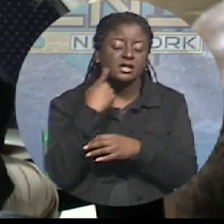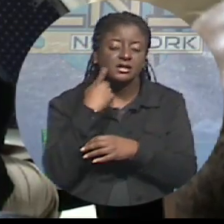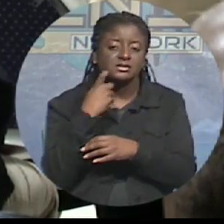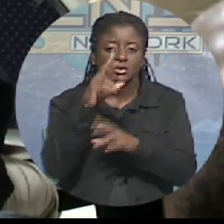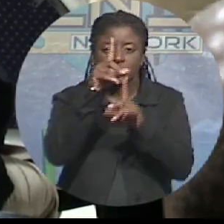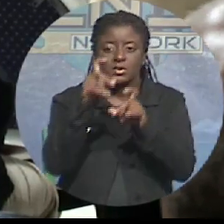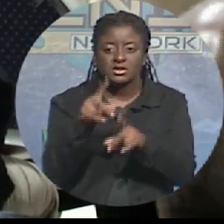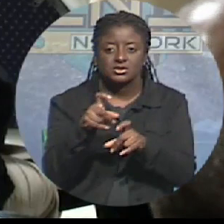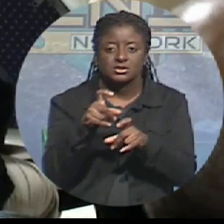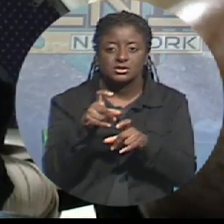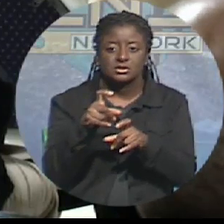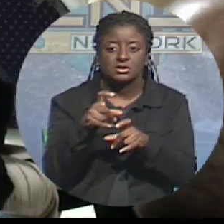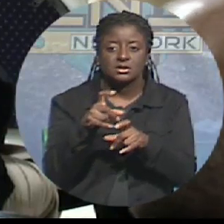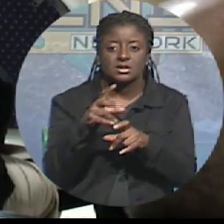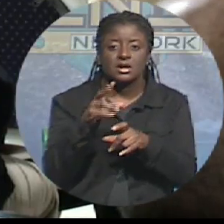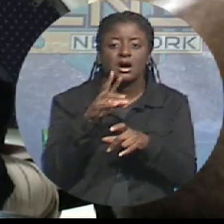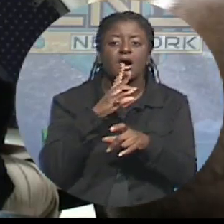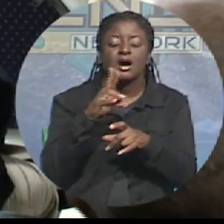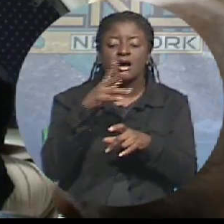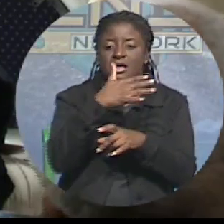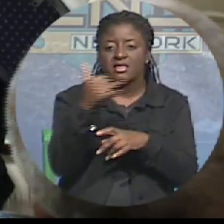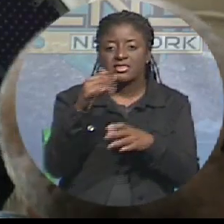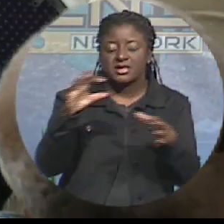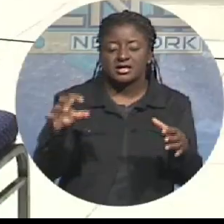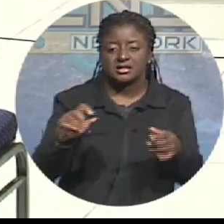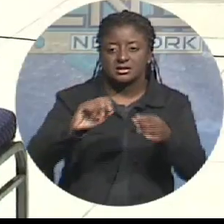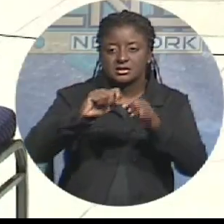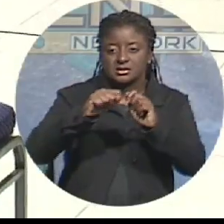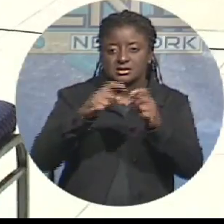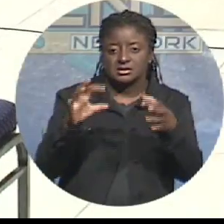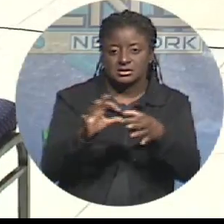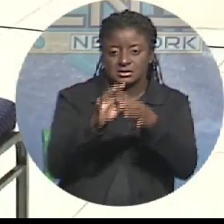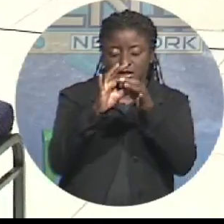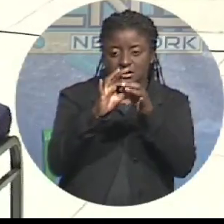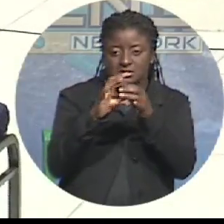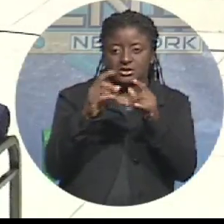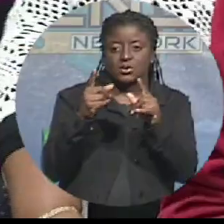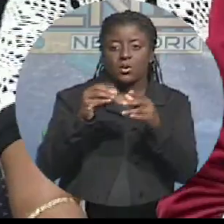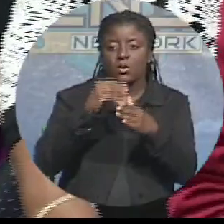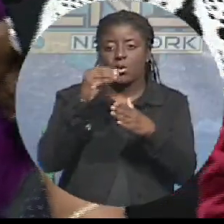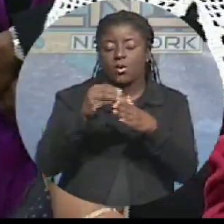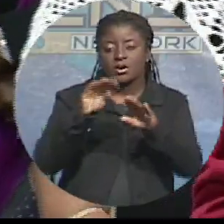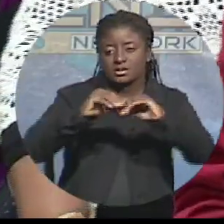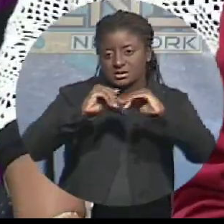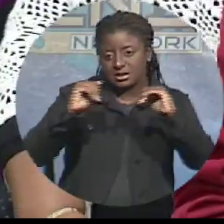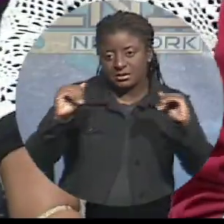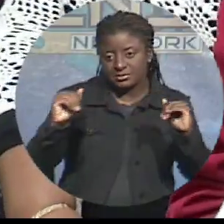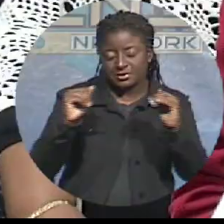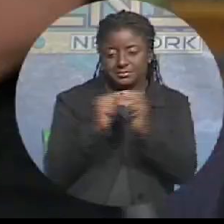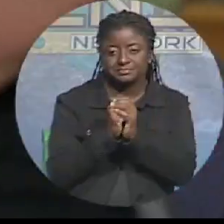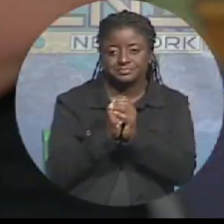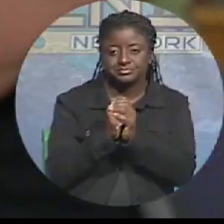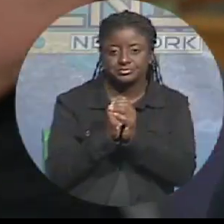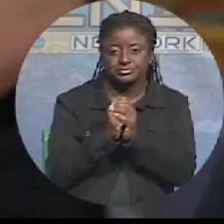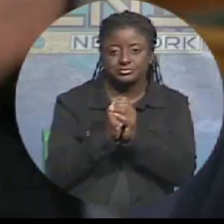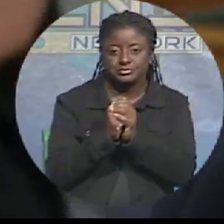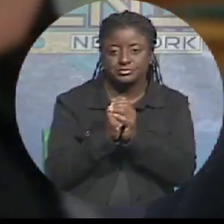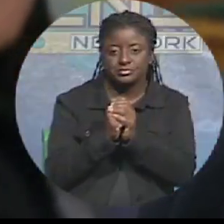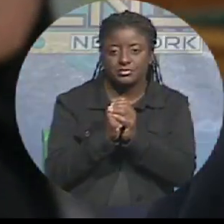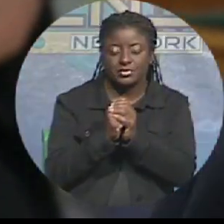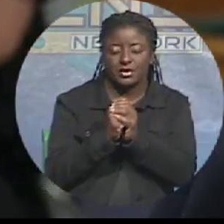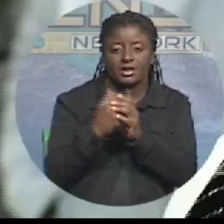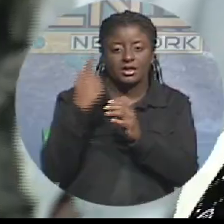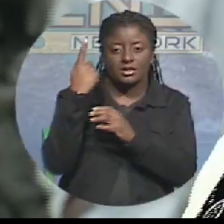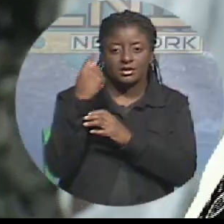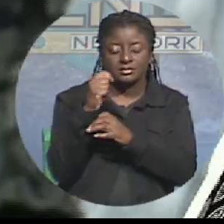they really tied together, or are they separate provisions? Now, the insufficient notice received from the Commission for scheduled meetings is another area